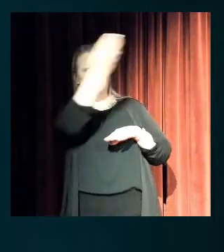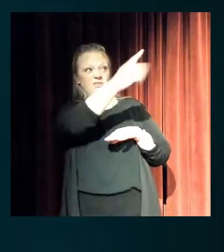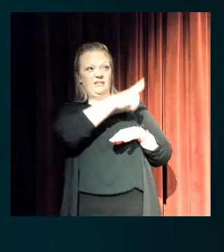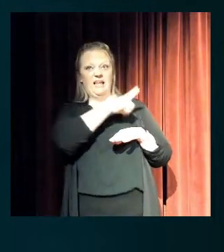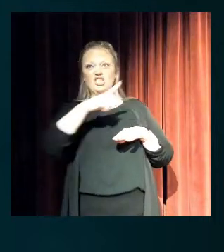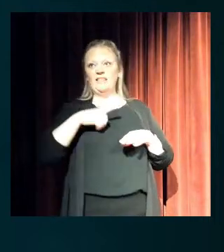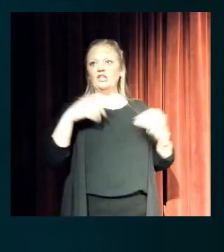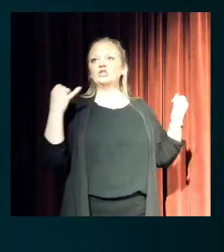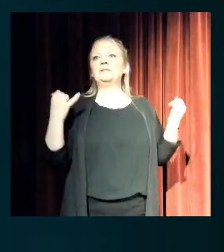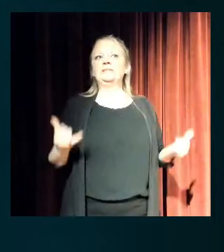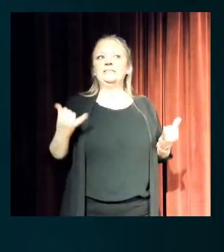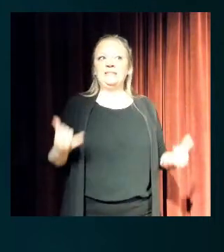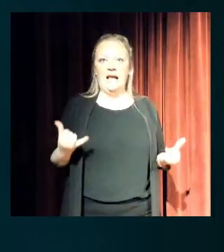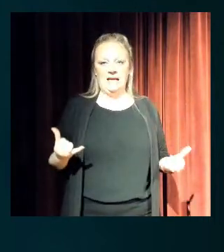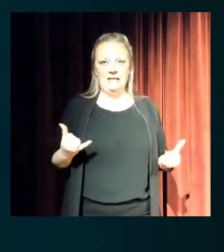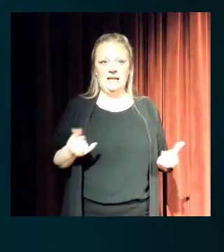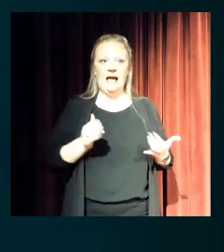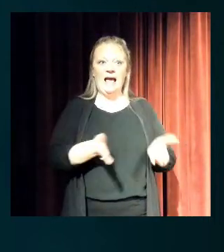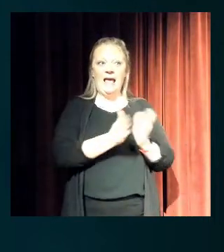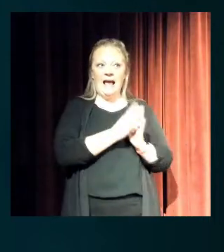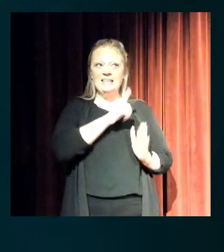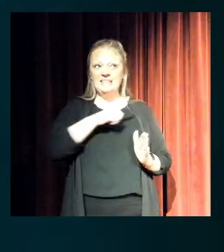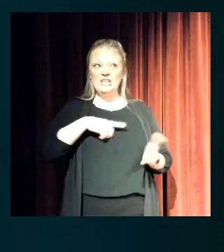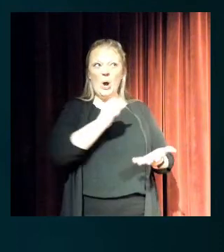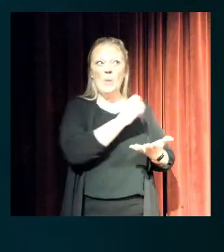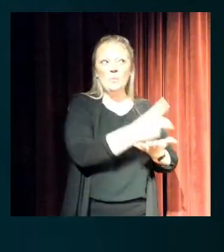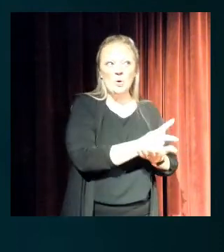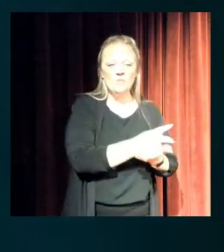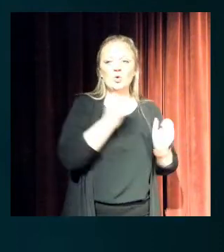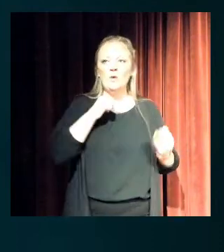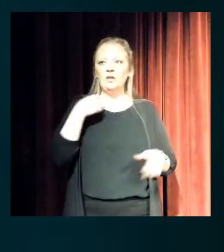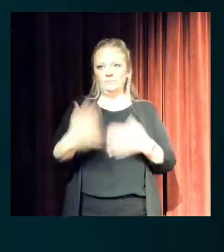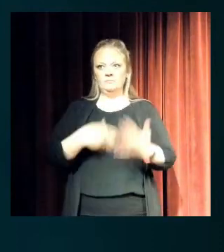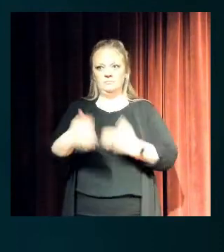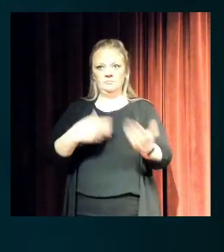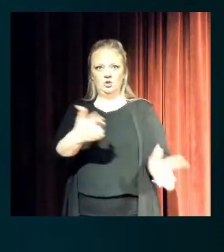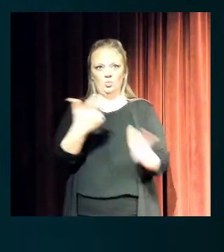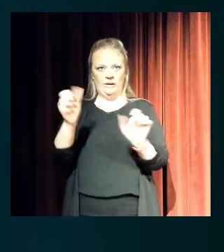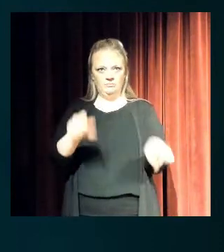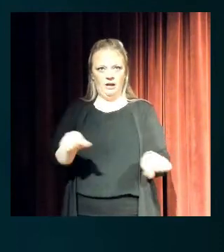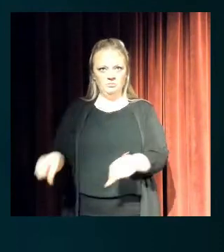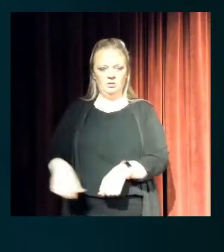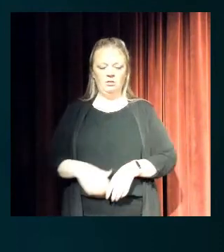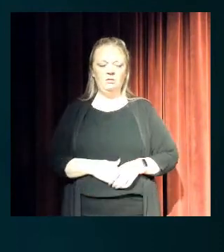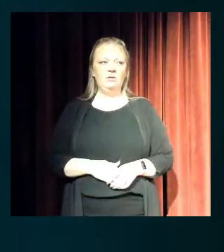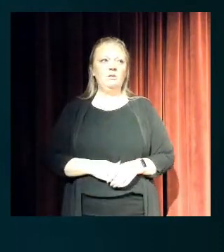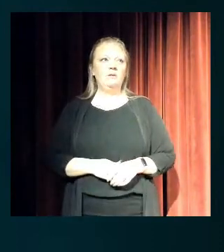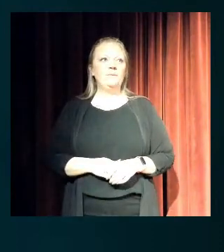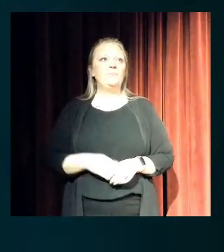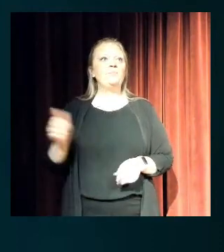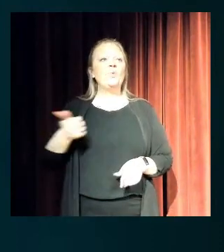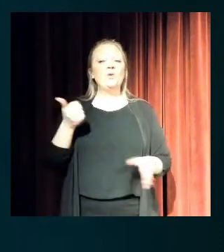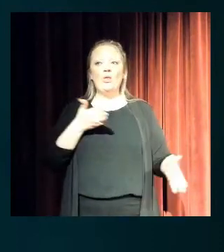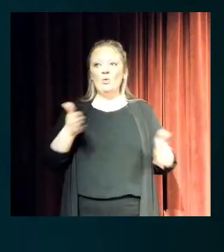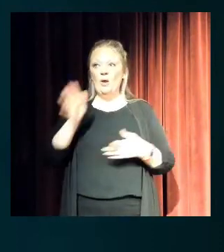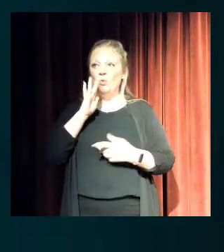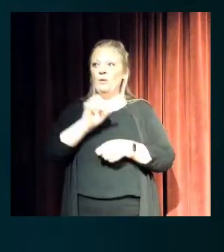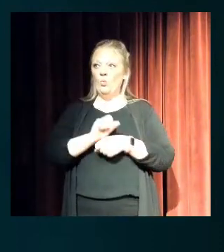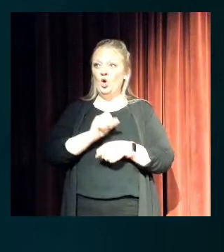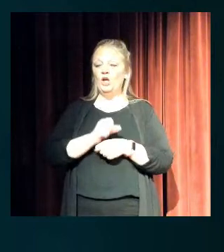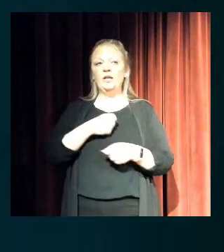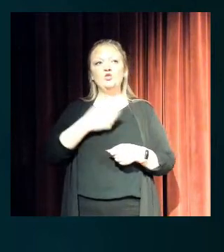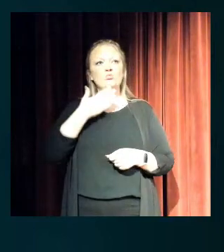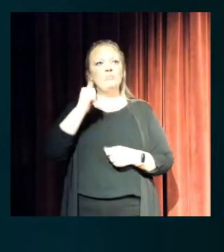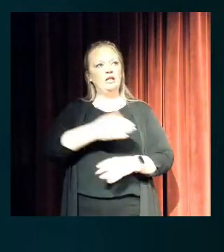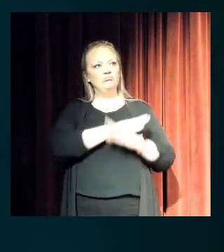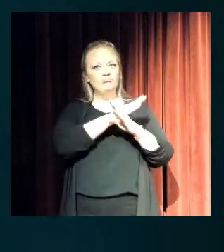today. I ask the legislators to approve it so we can move as quickly as possible. Another way we will be working to better